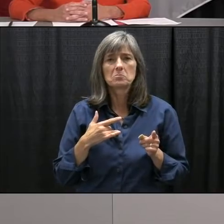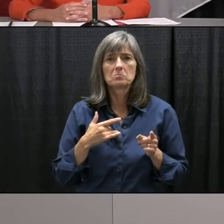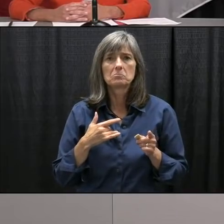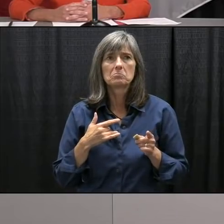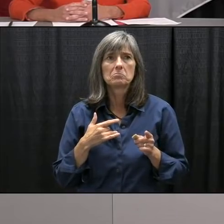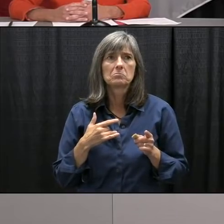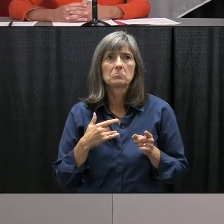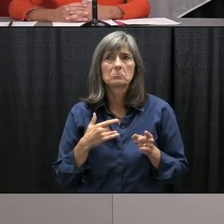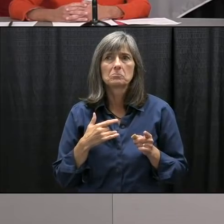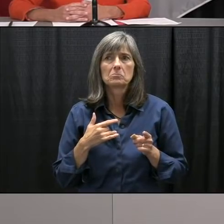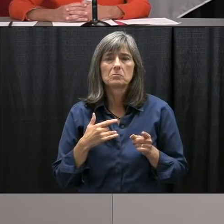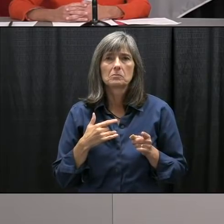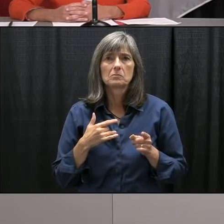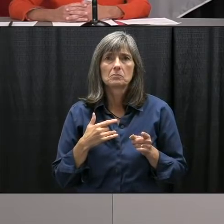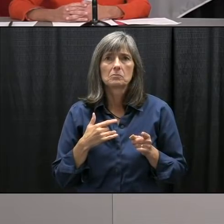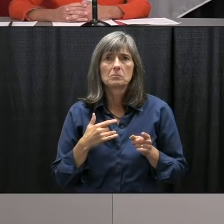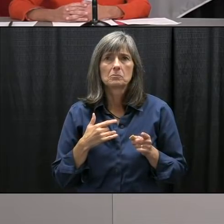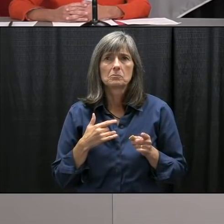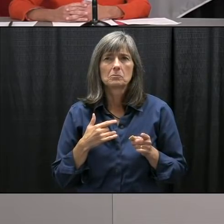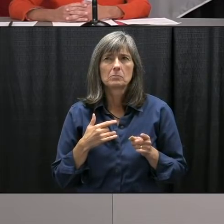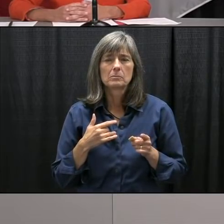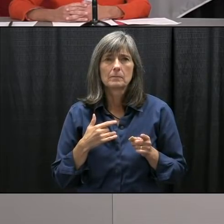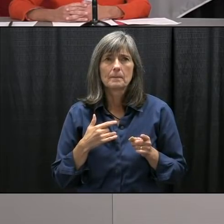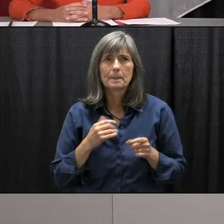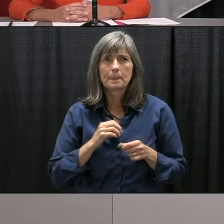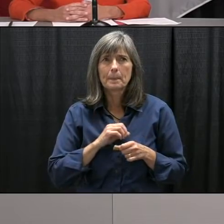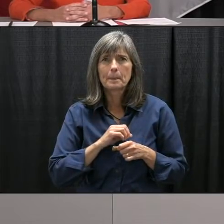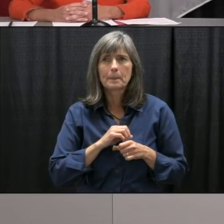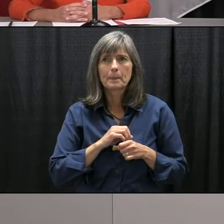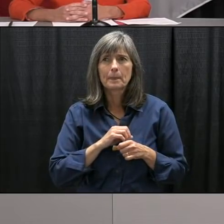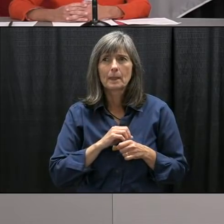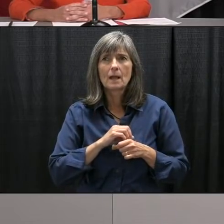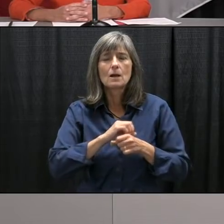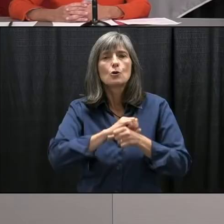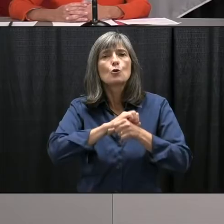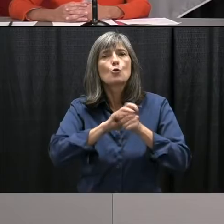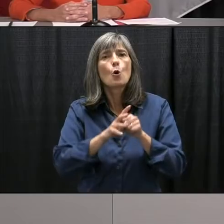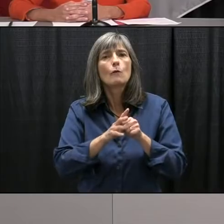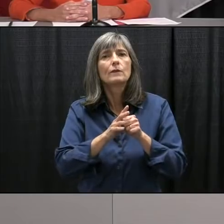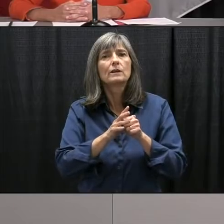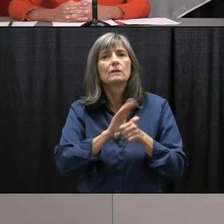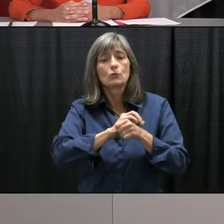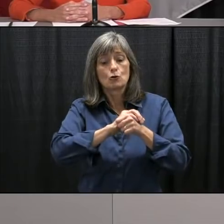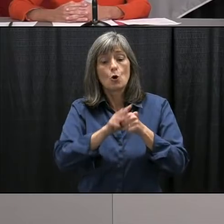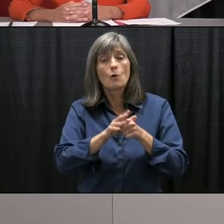is sort of on a path to forever mutate itself and